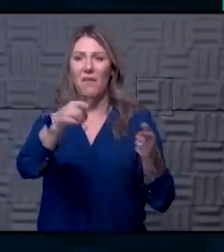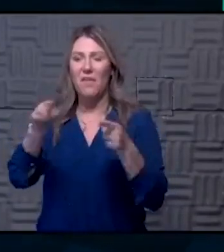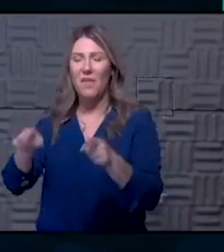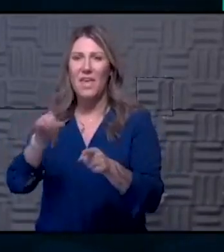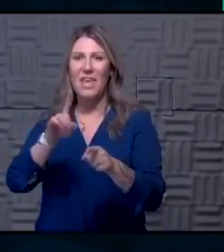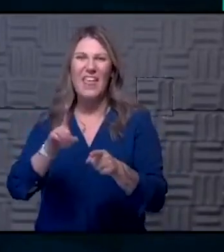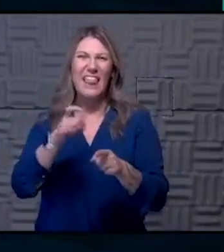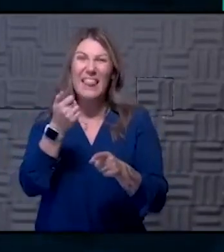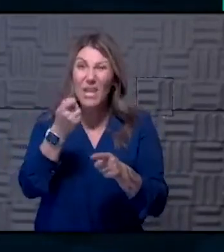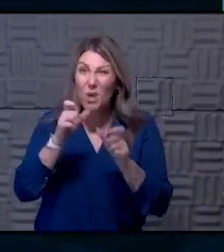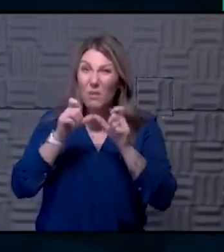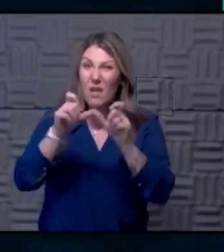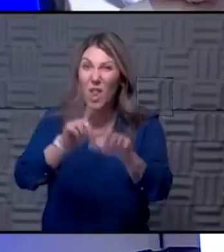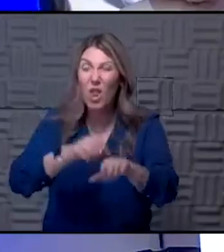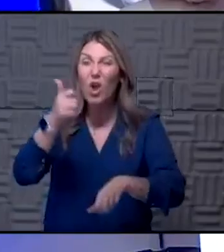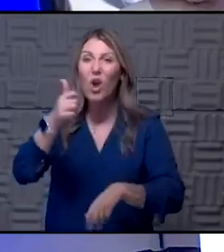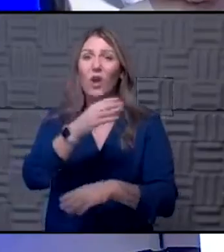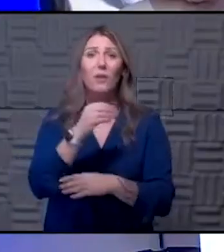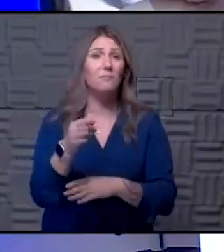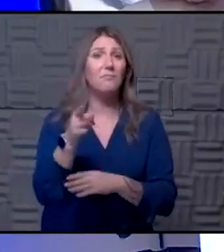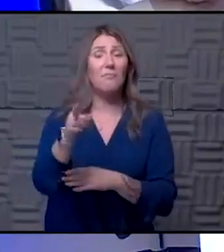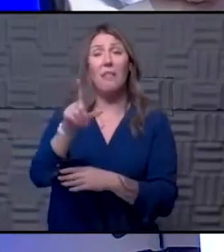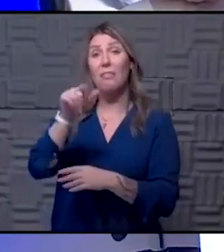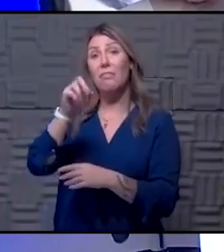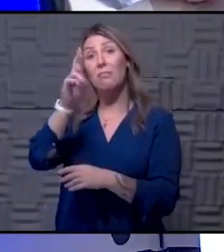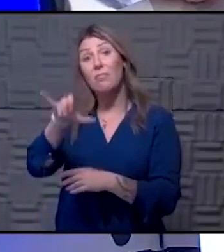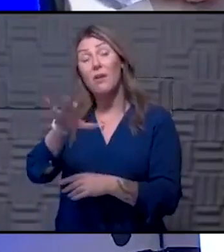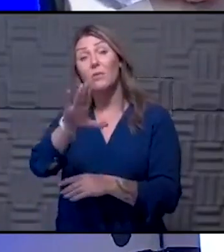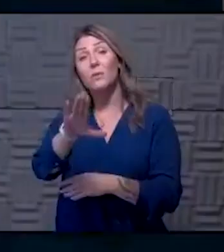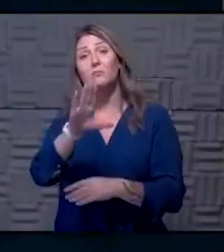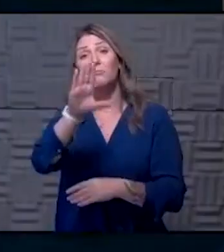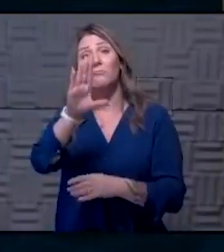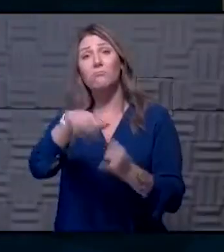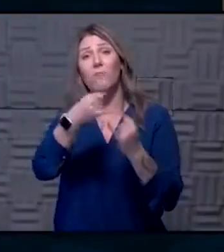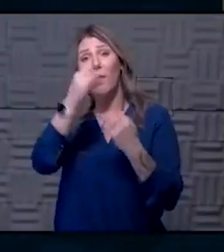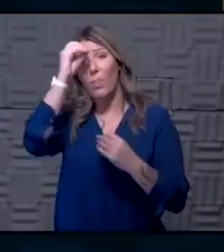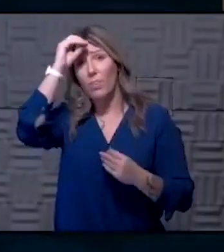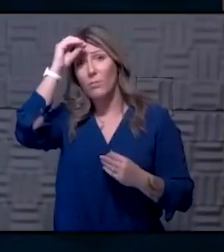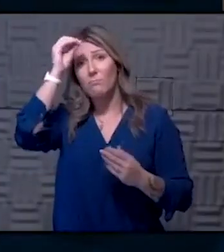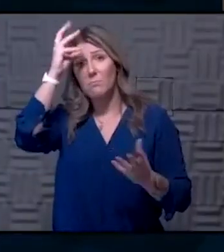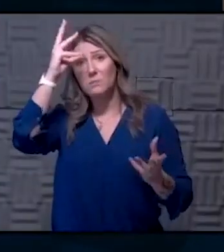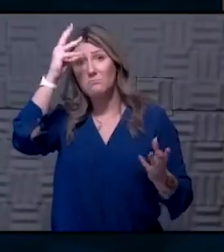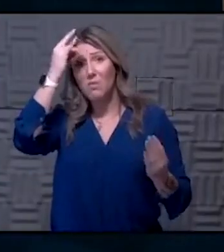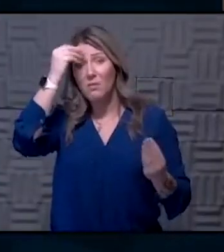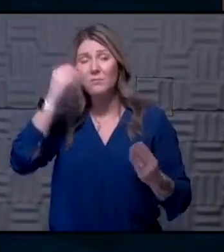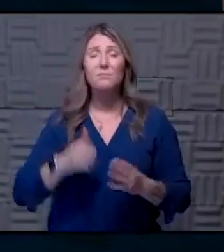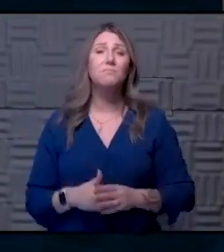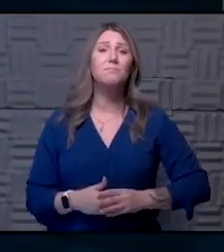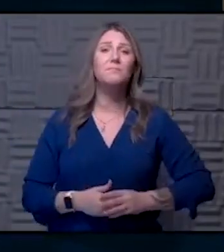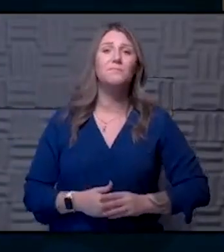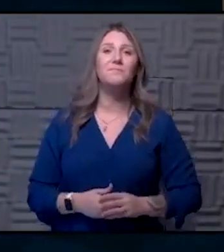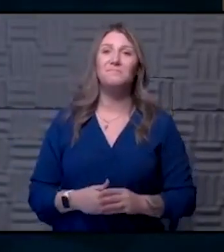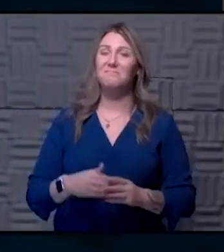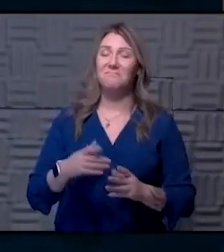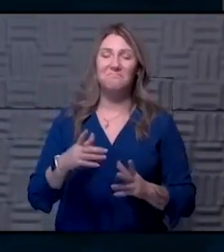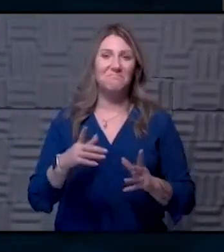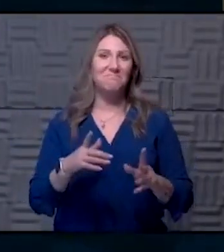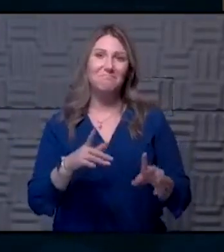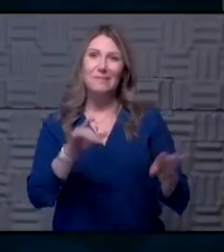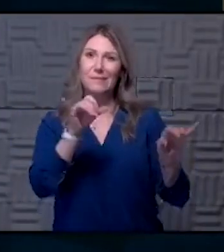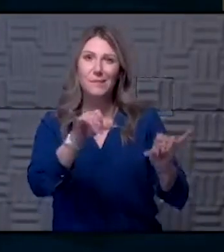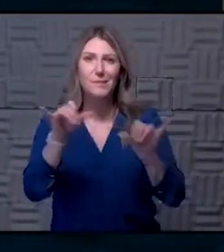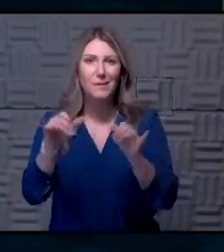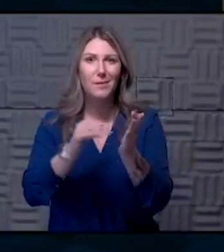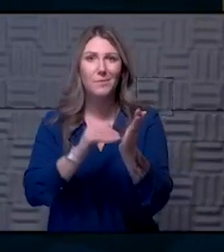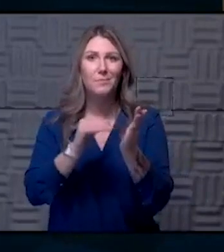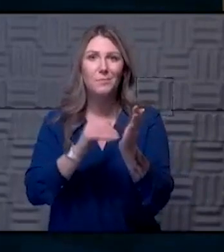while longer. You bet. Dr. Larry Botts, final thoughts. I just second what Dr. Adiga says. I